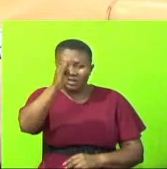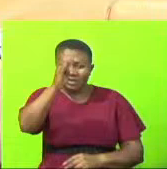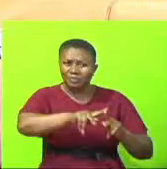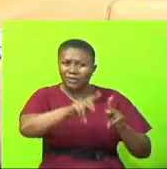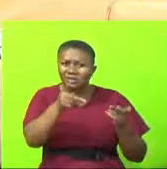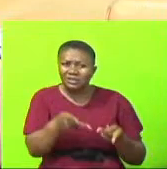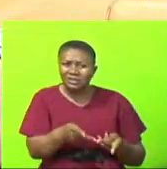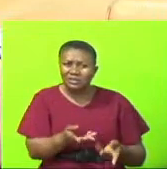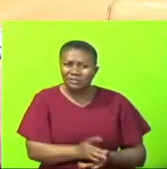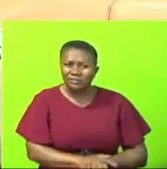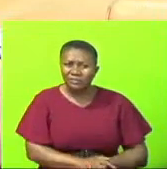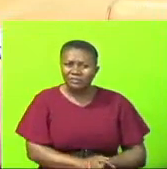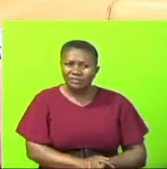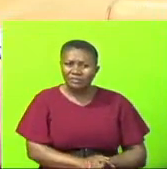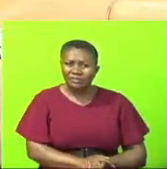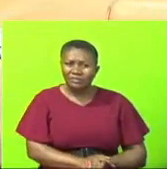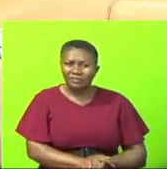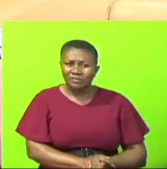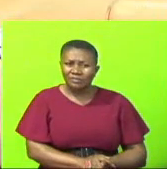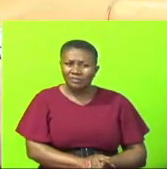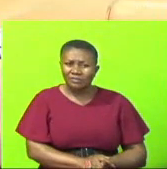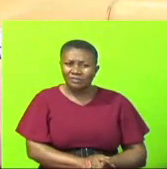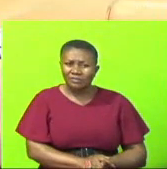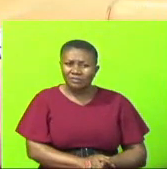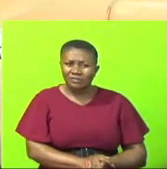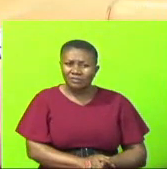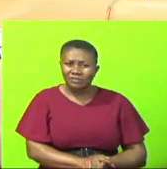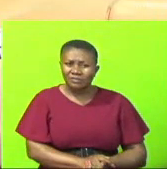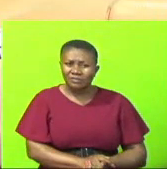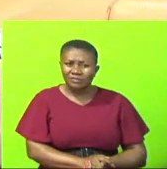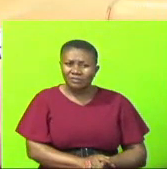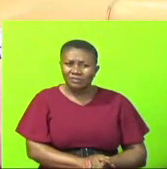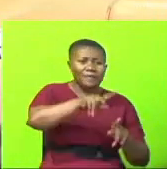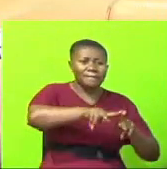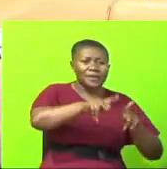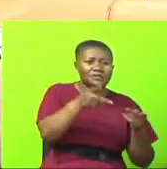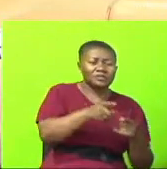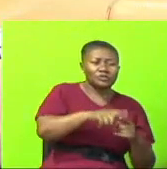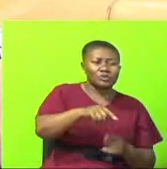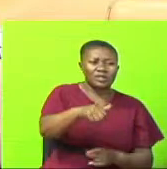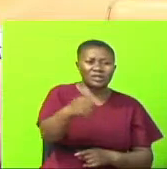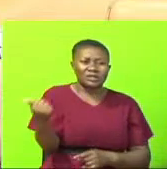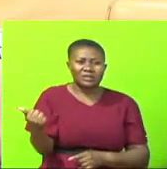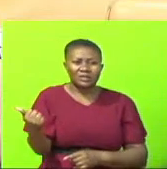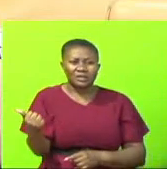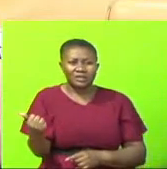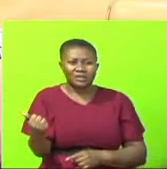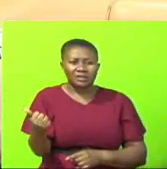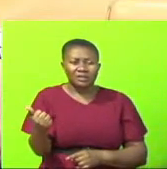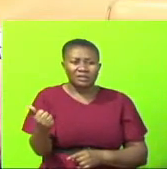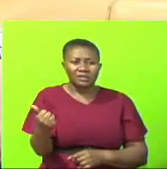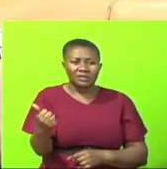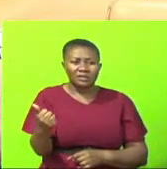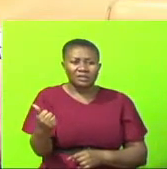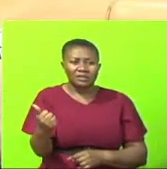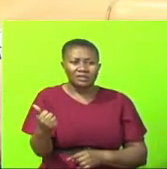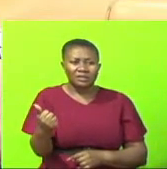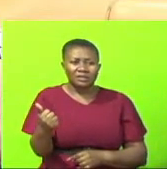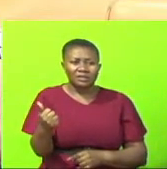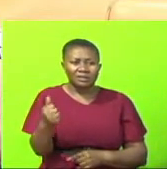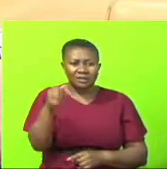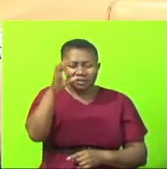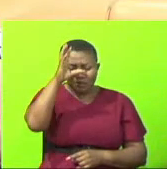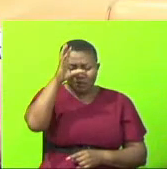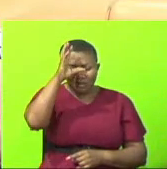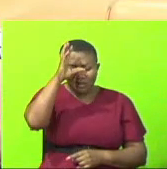Wayo Seni moved from one part of the house to another. The man was an NDC member of Parliament. He got up and made a